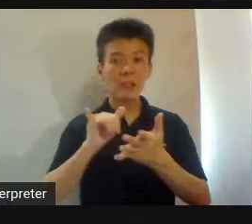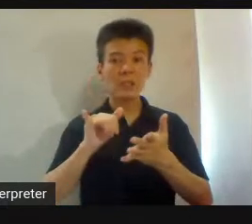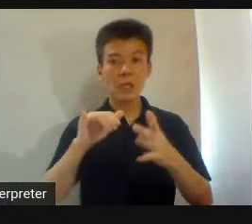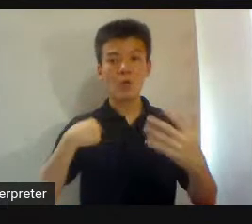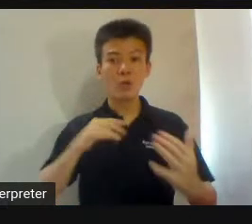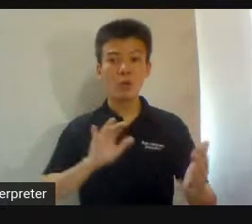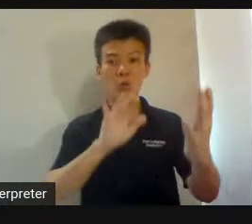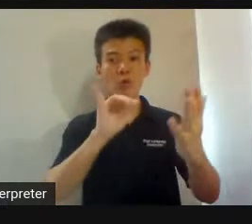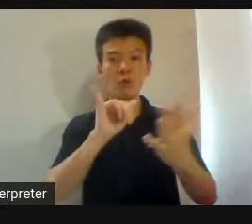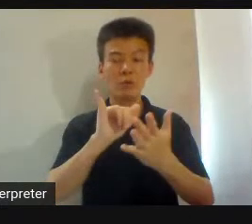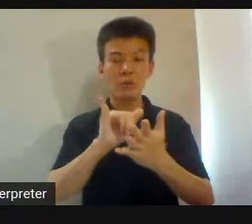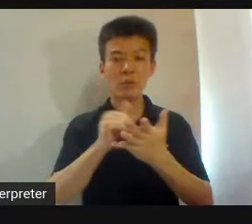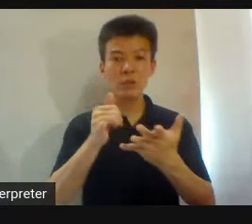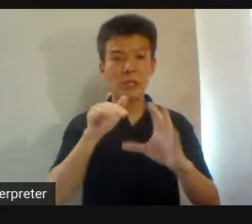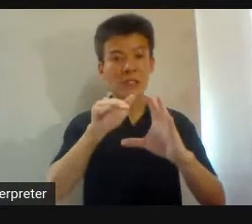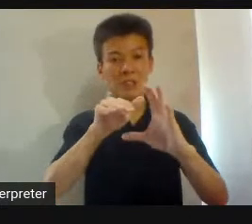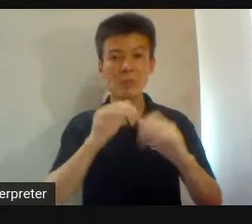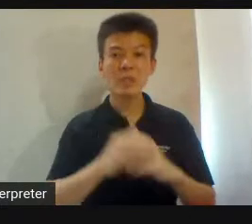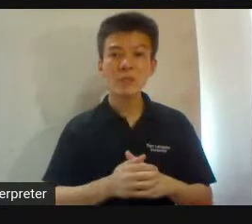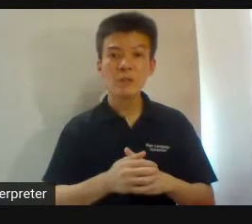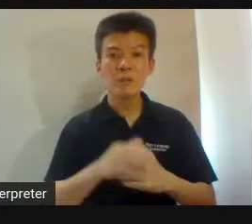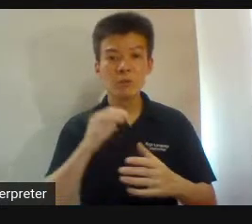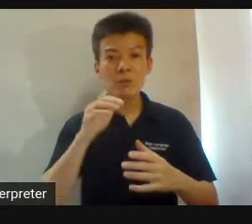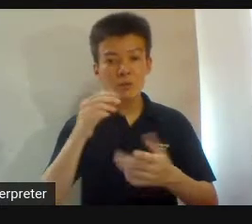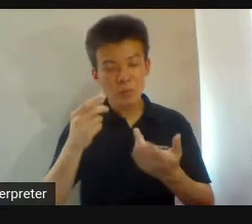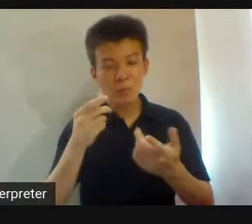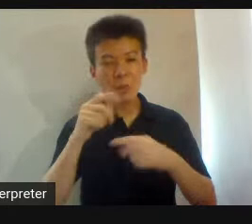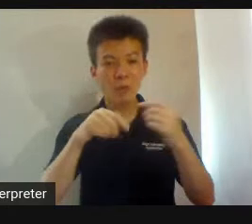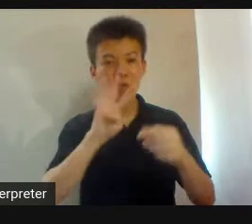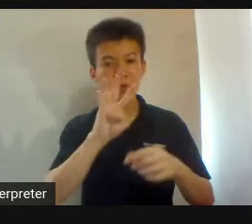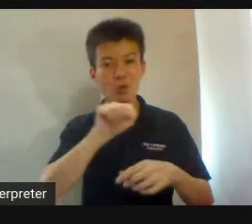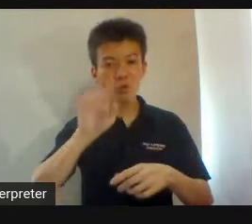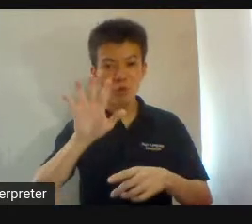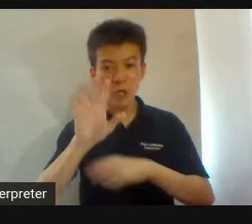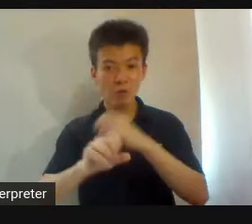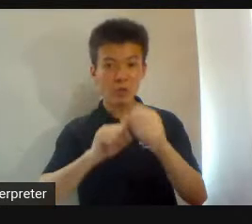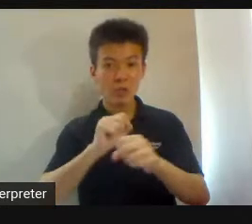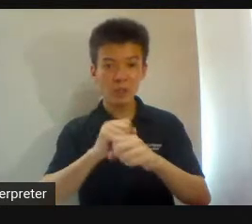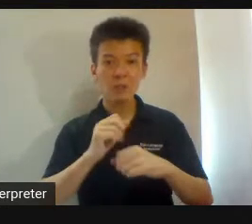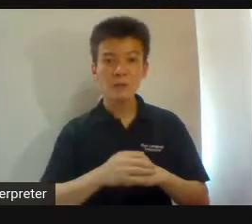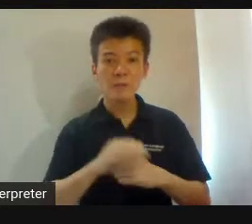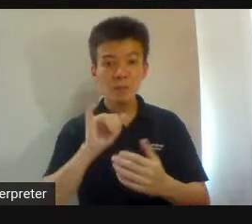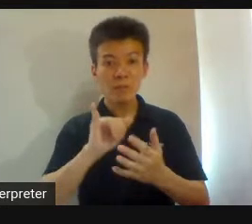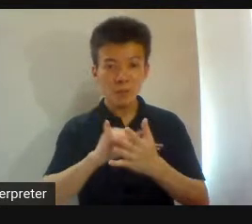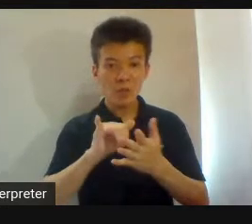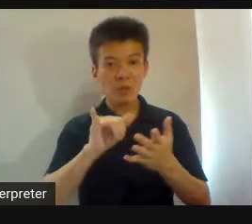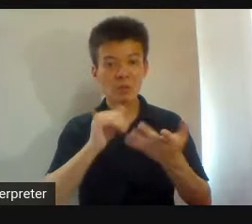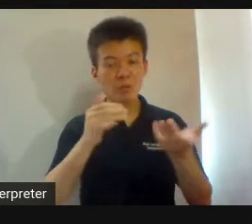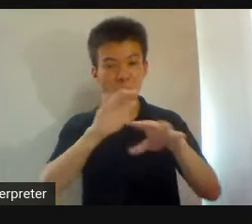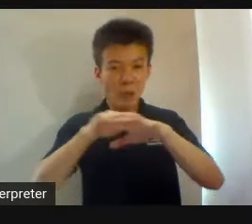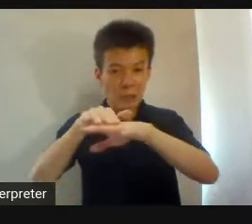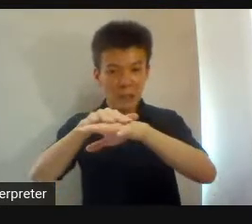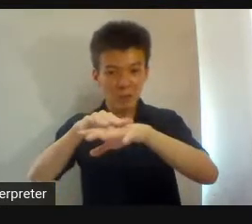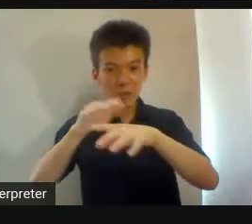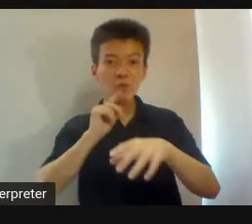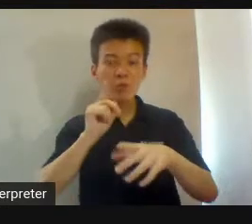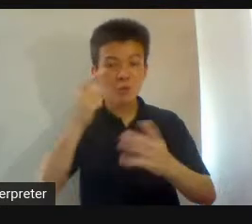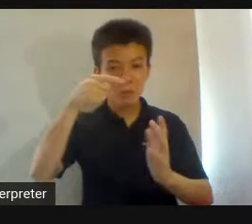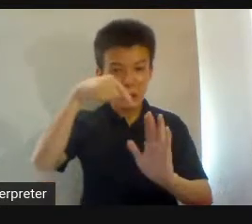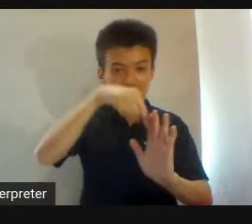broaching accessibility in the last 4 or 5 years. And I think that's kind of the surface. I mean, it gets really